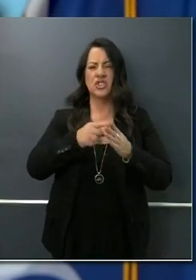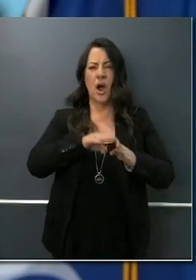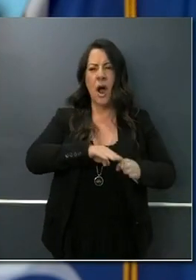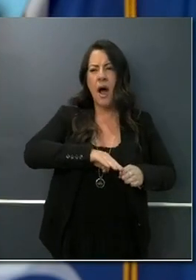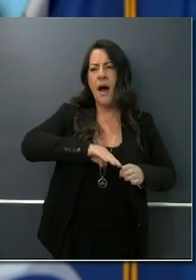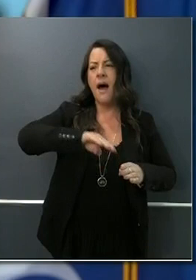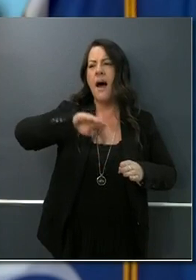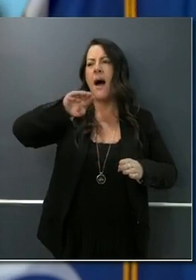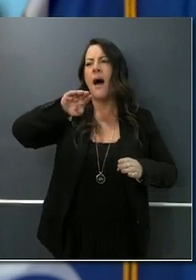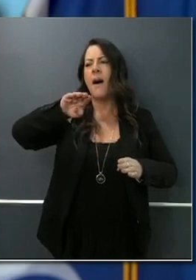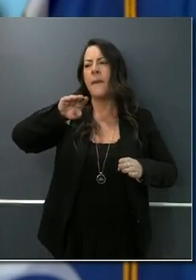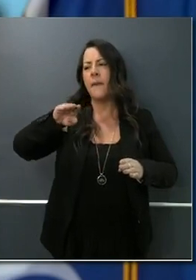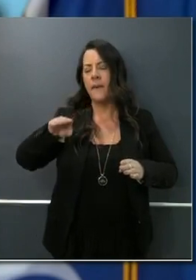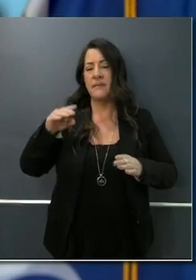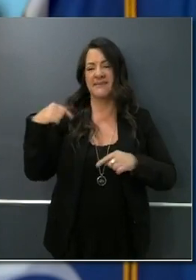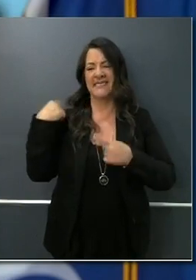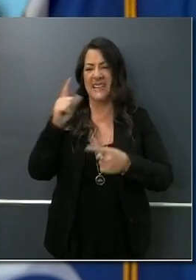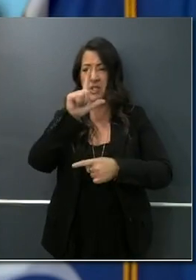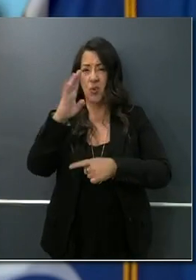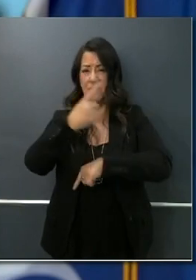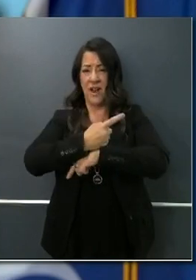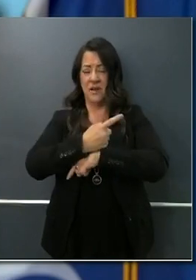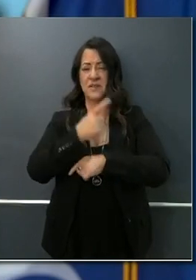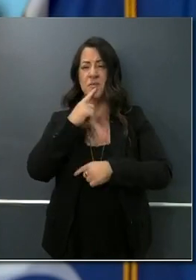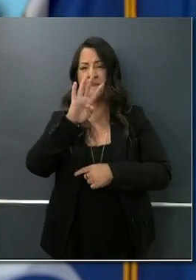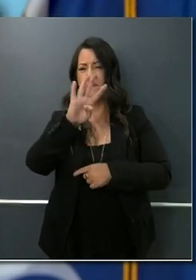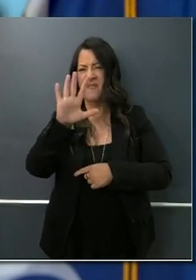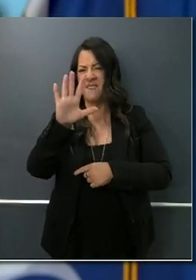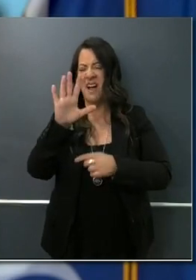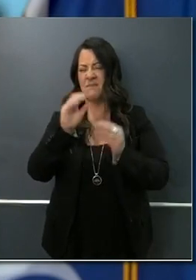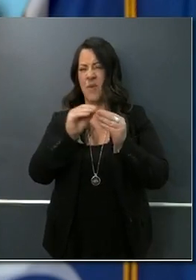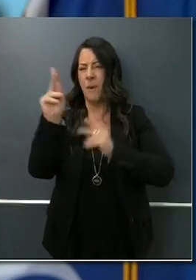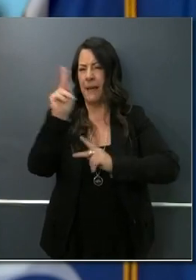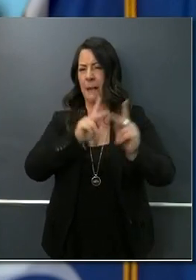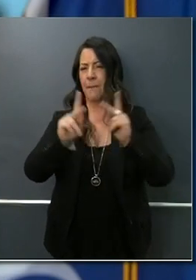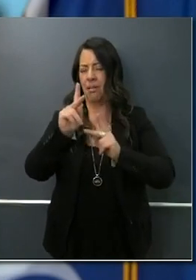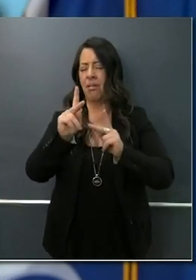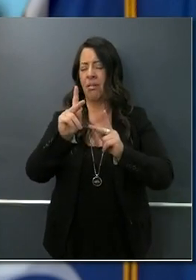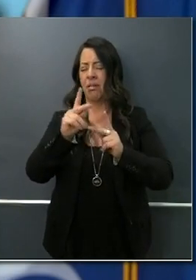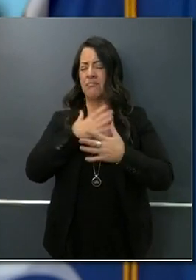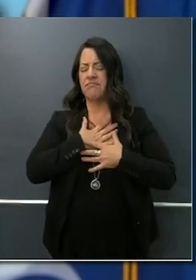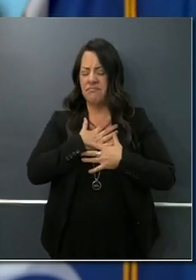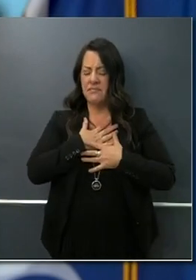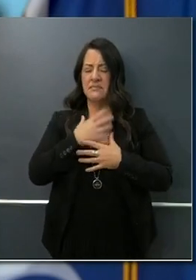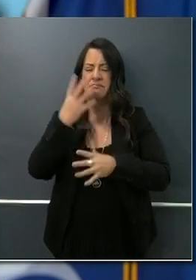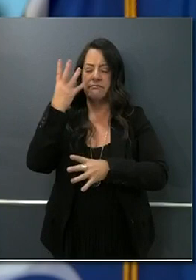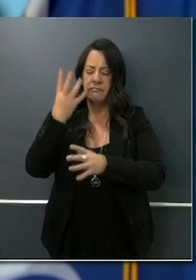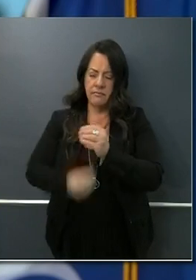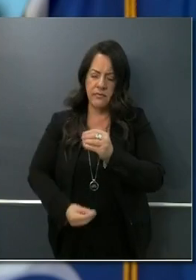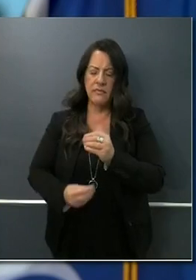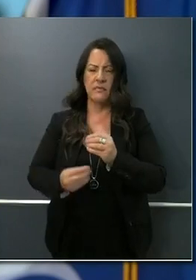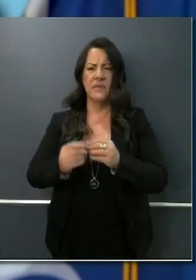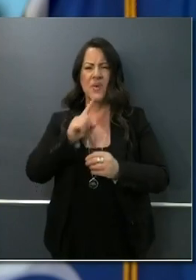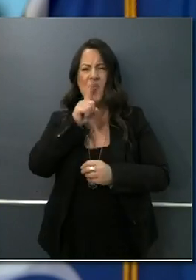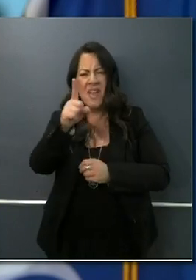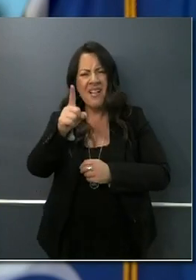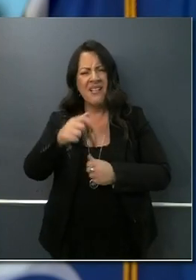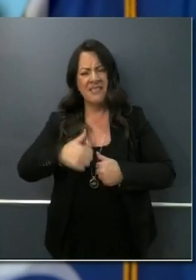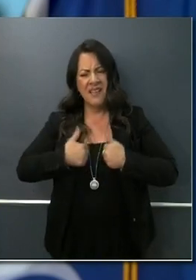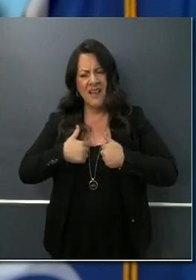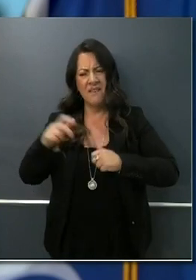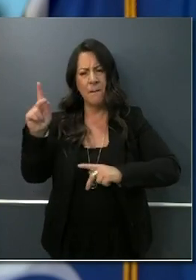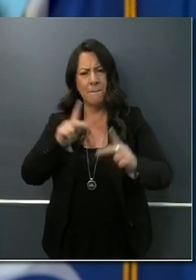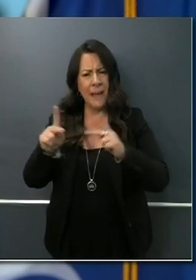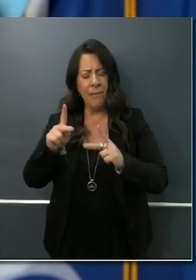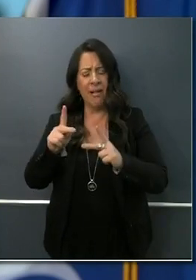of lives lost. Over the last 24 hours, 45 lives lost. Tragic. Again, human beings, not just numbers,